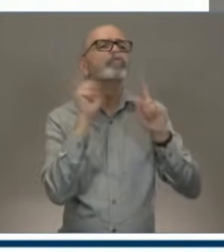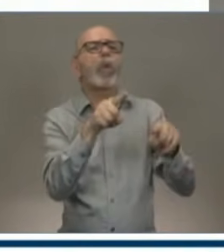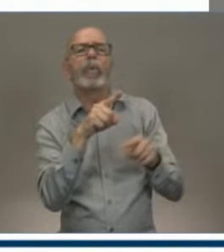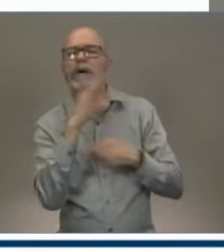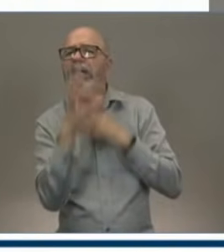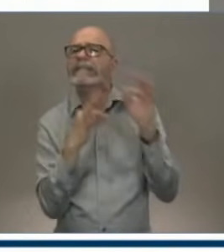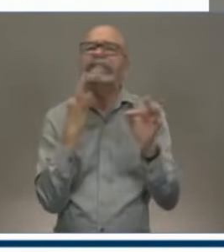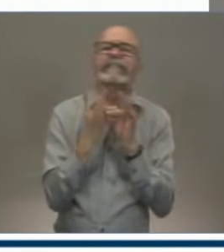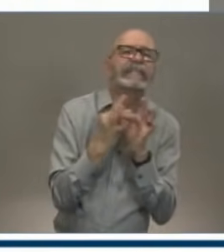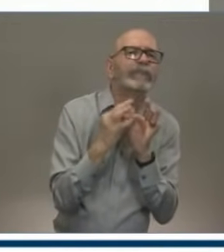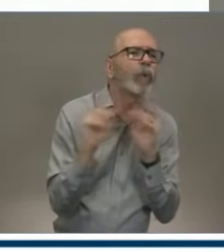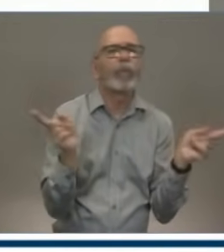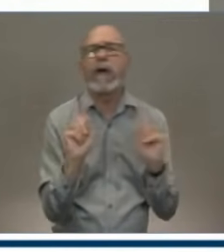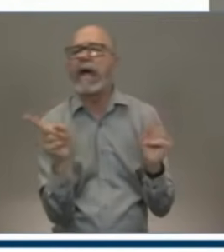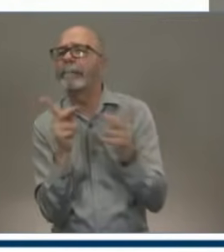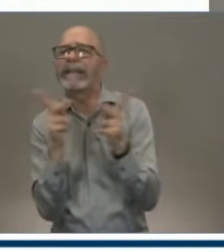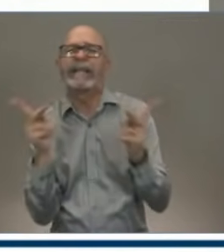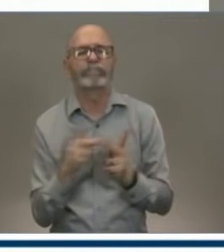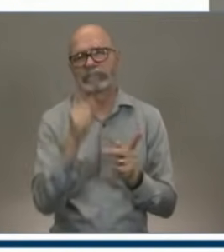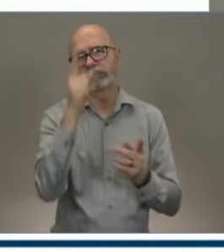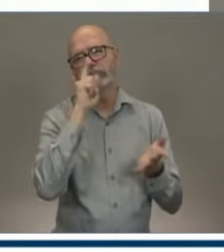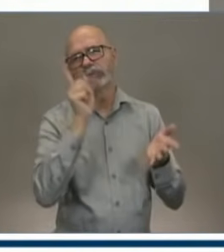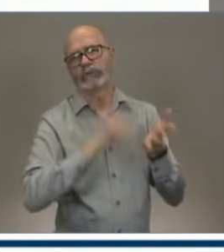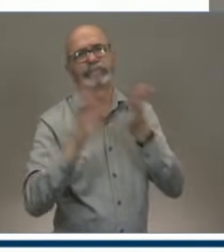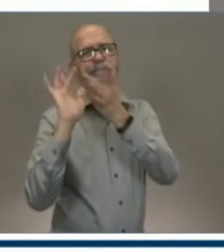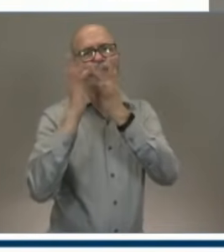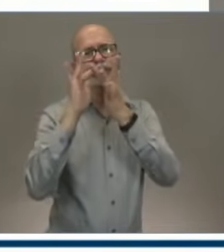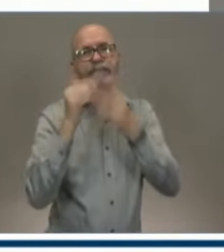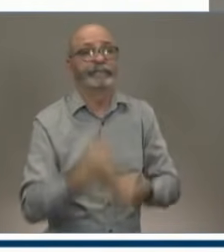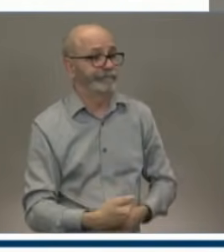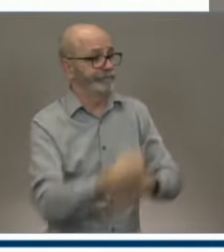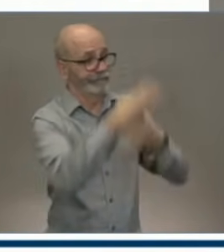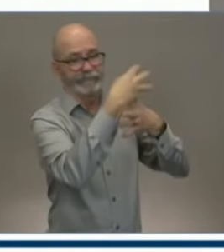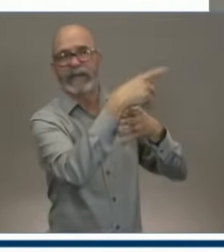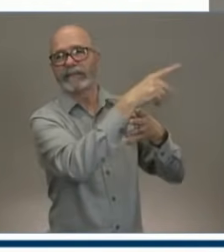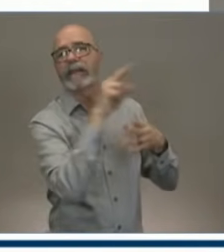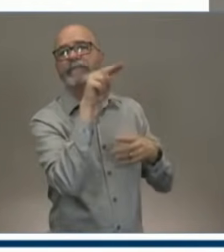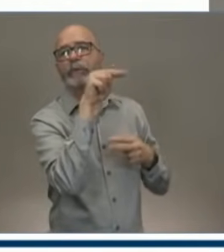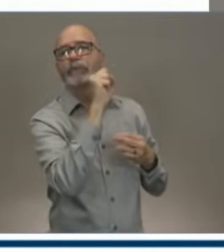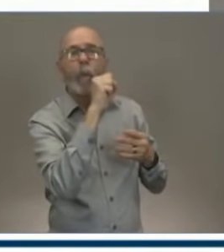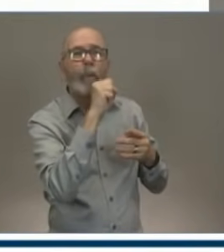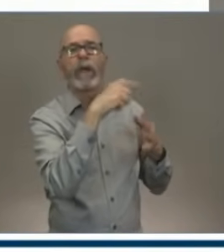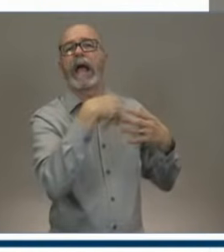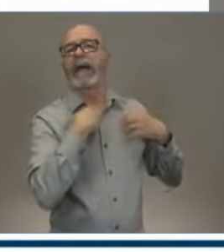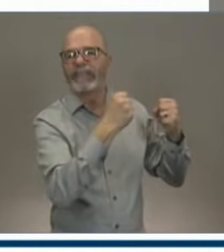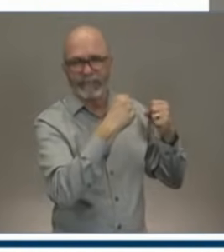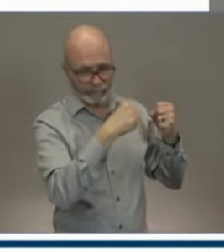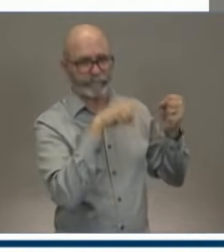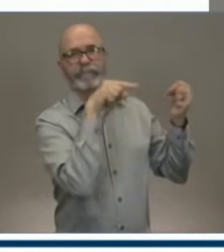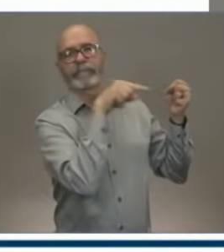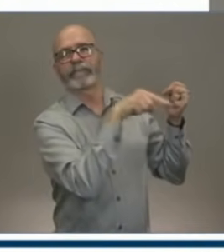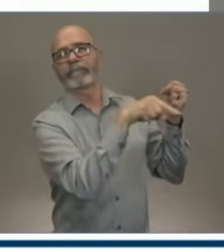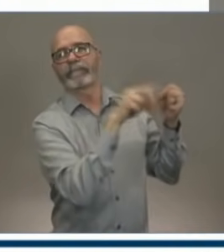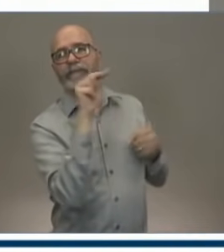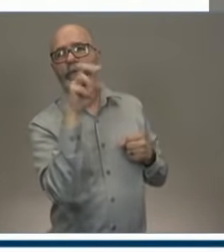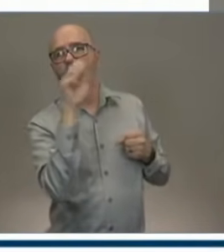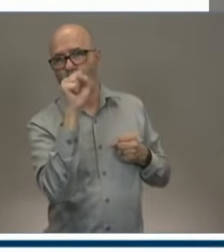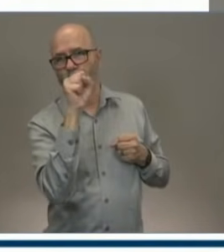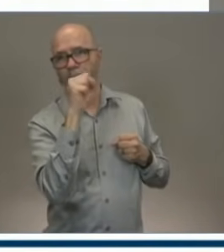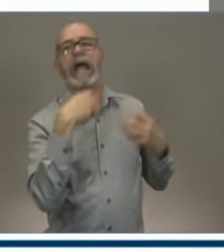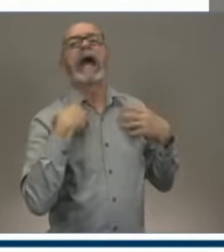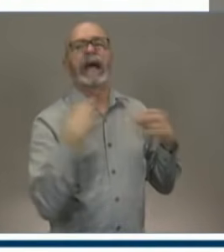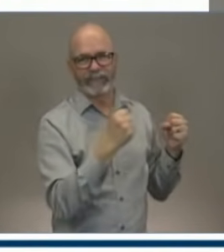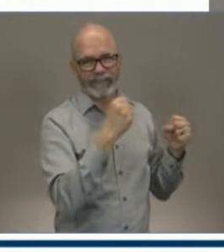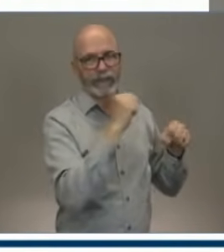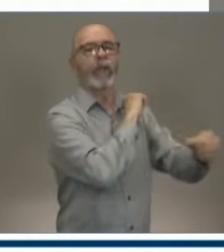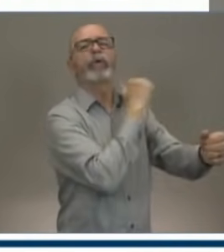locations for the pop-up sites, the dates that they'll be there, are on the Nova Scotia Health Authority website. So if you're looking